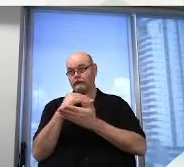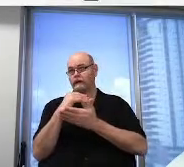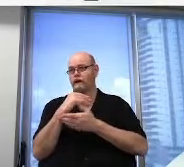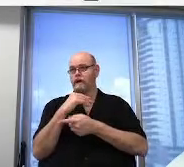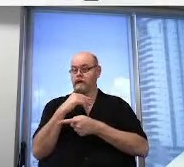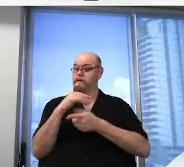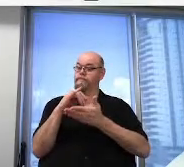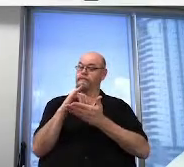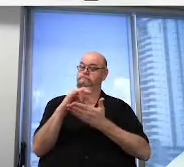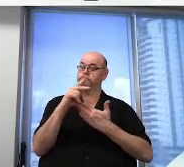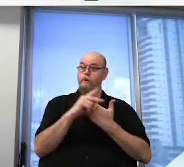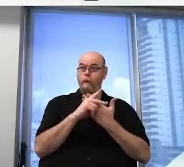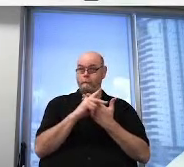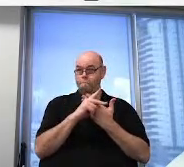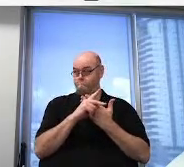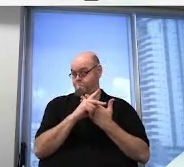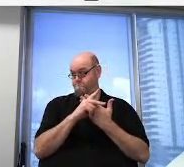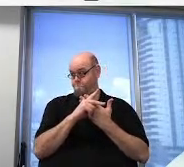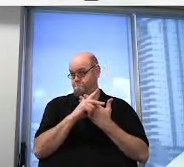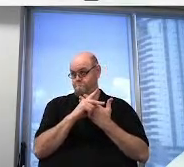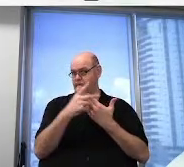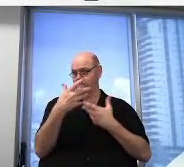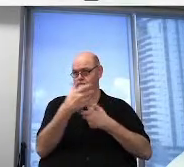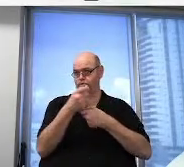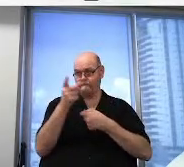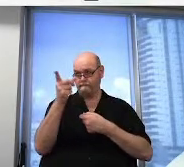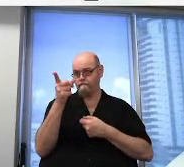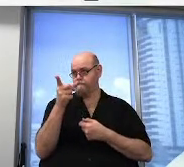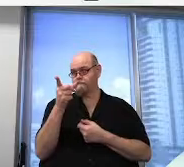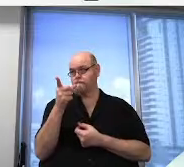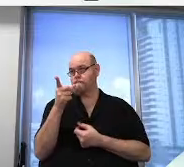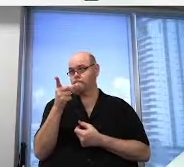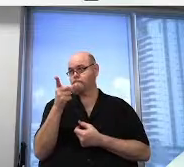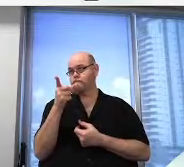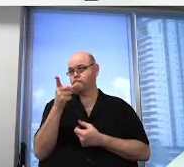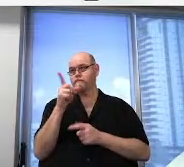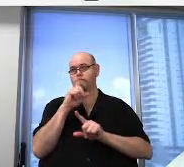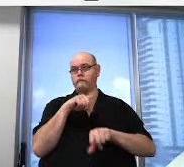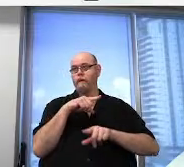You don't, in this program brief,